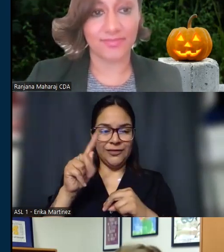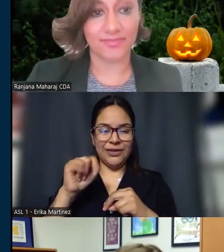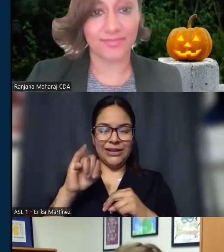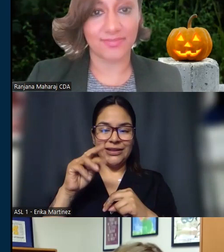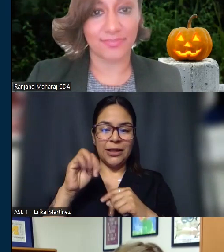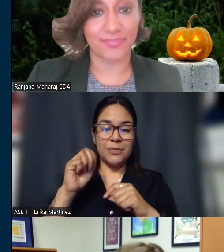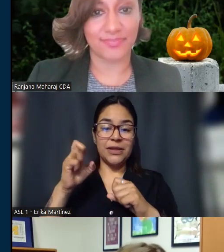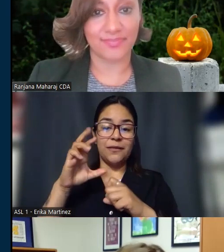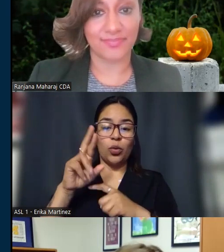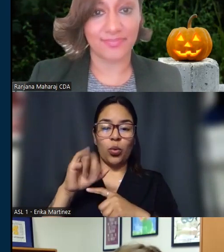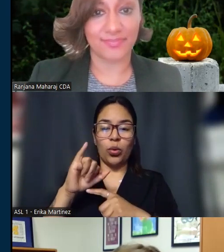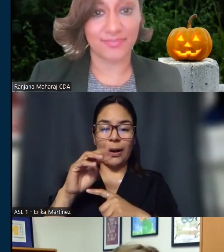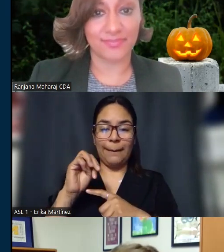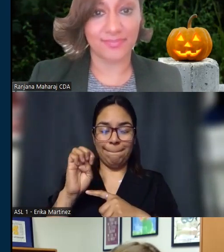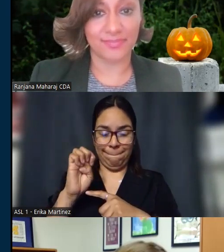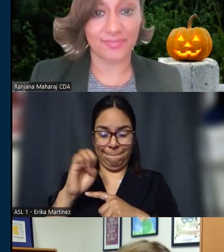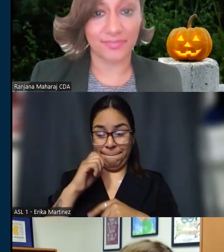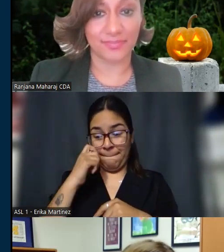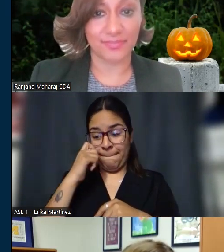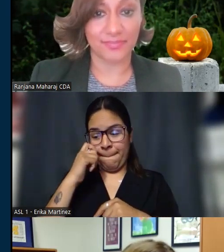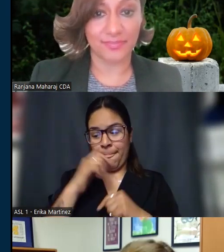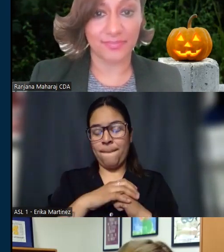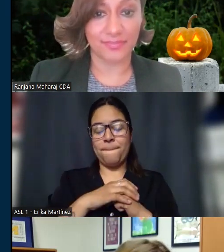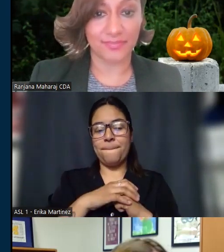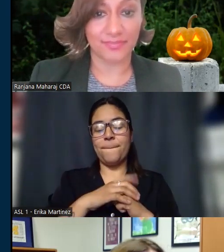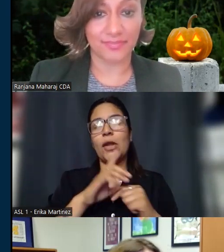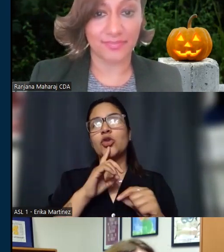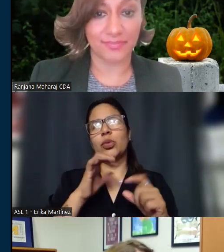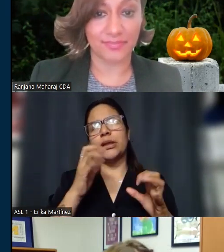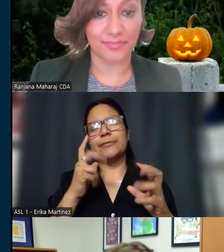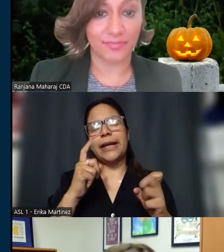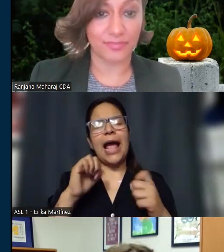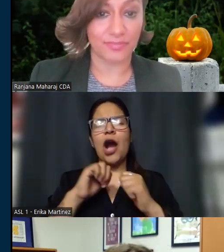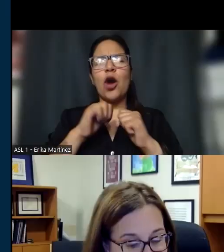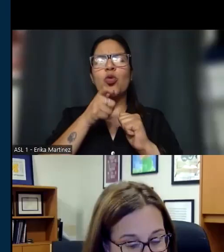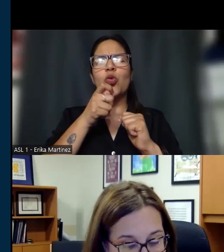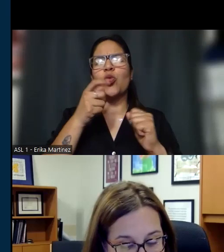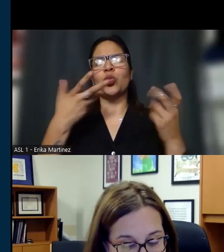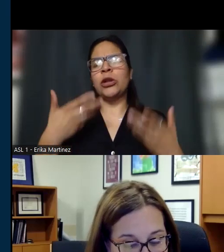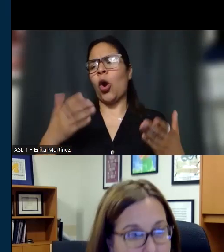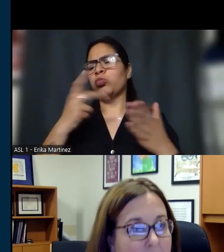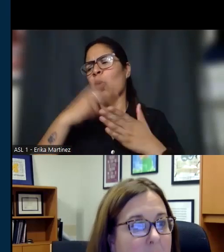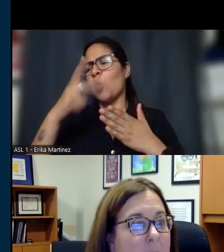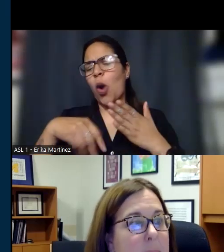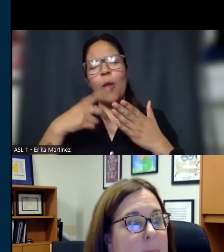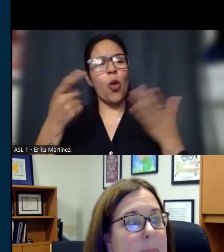a short presentation that talks about the Victim Services branch, who we are and what we do overall,